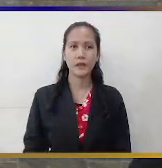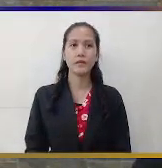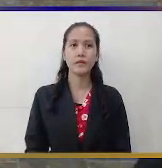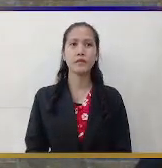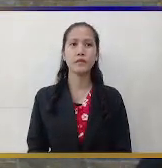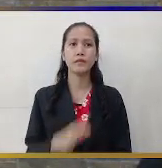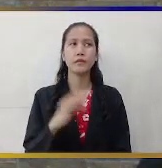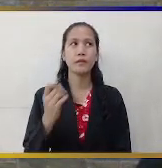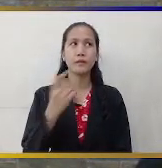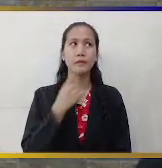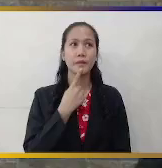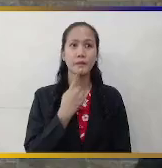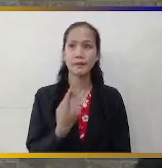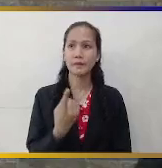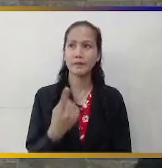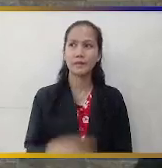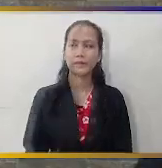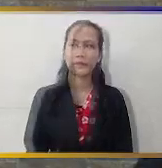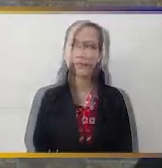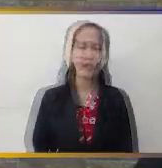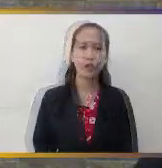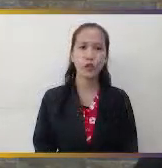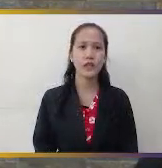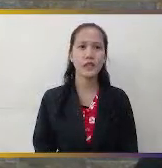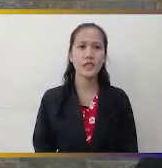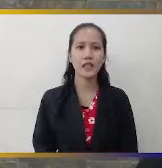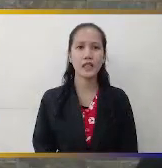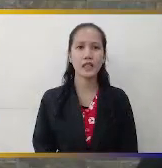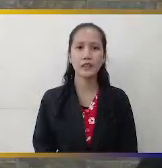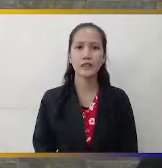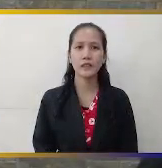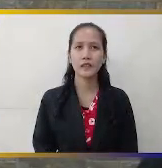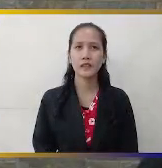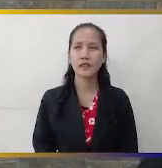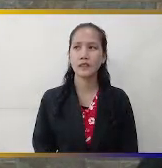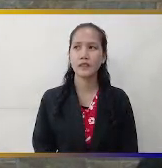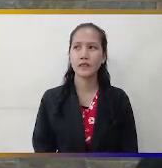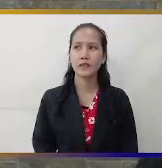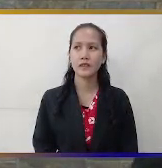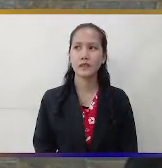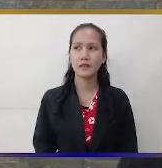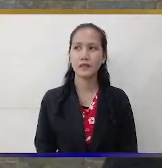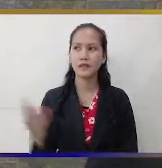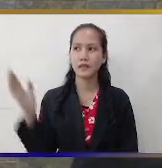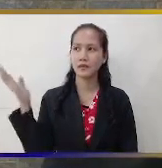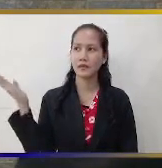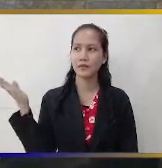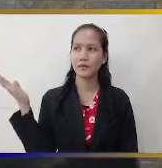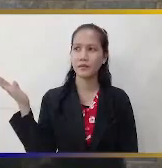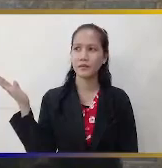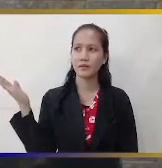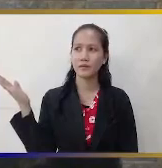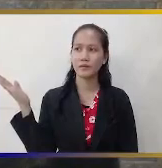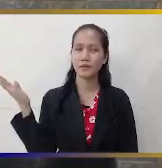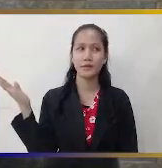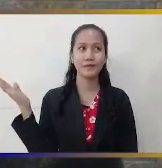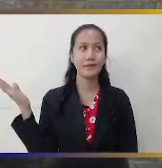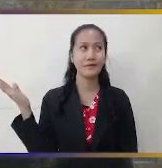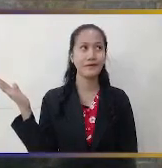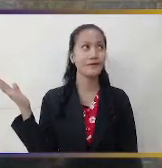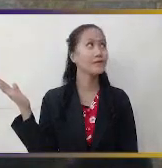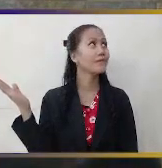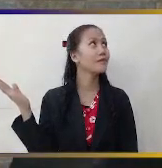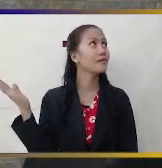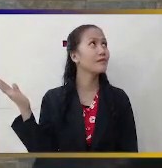I say, this is Paul speaking. He said, I want to teach you something. He which soweth sparingly shall reap also sparingly. But